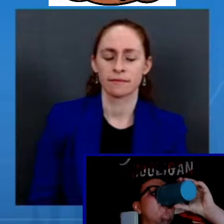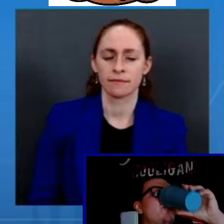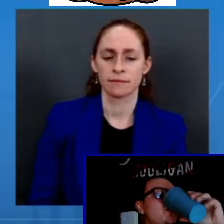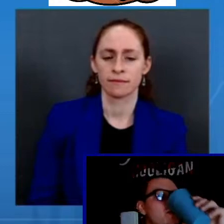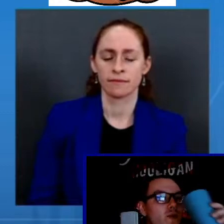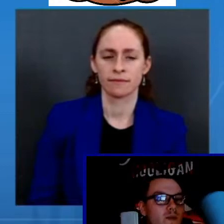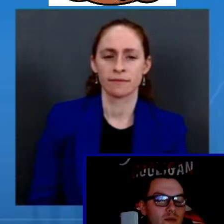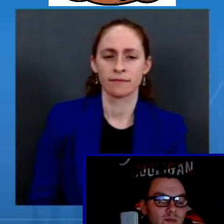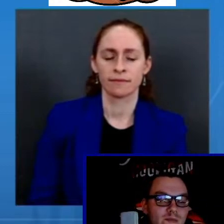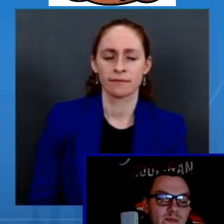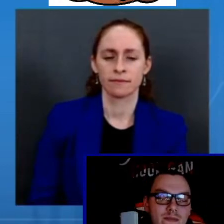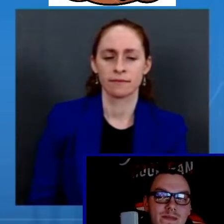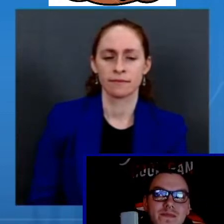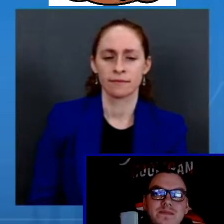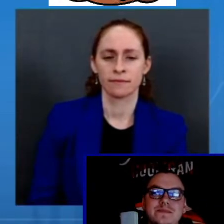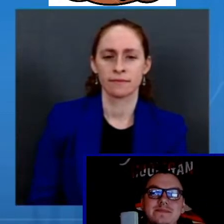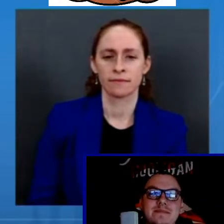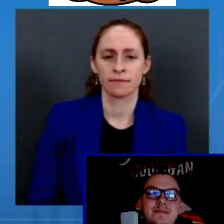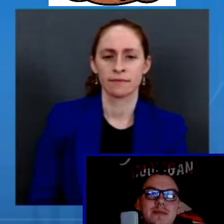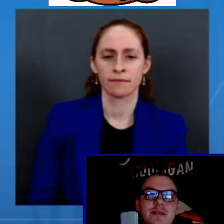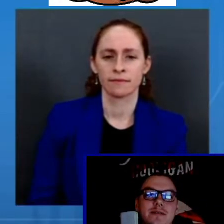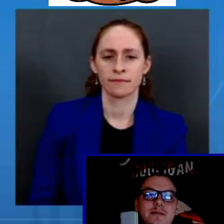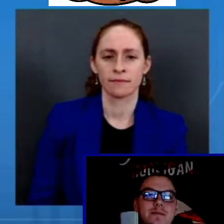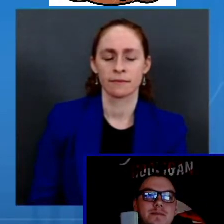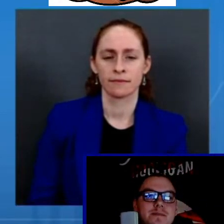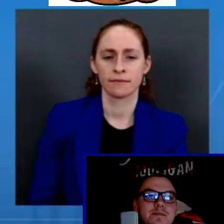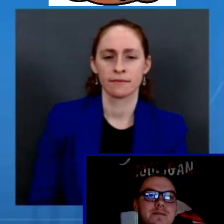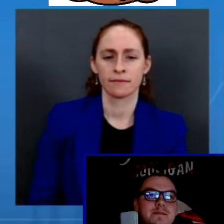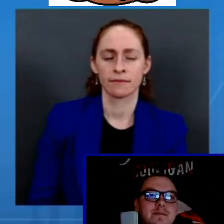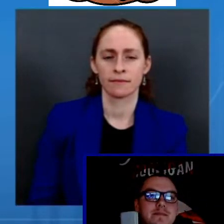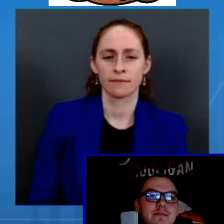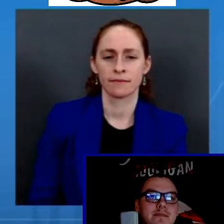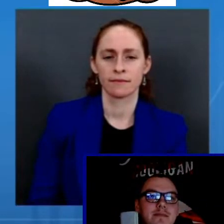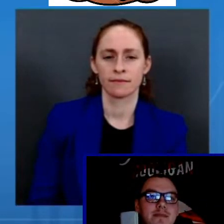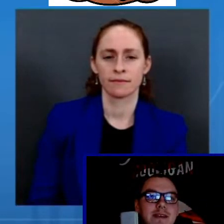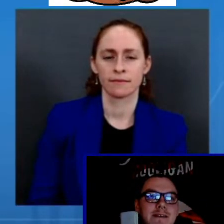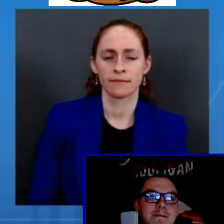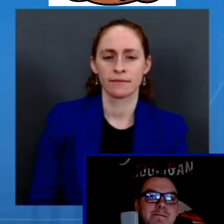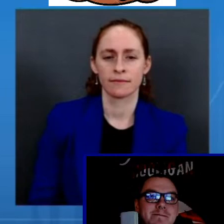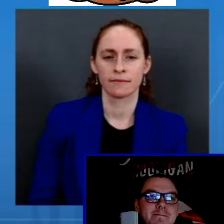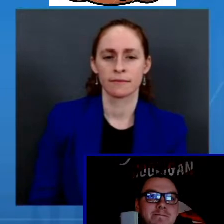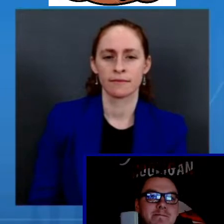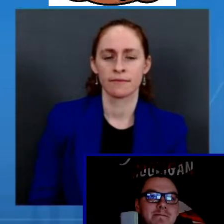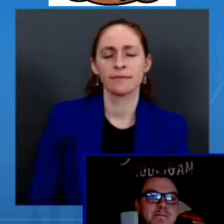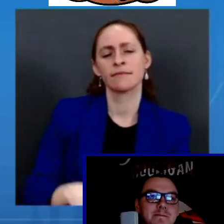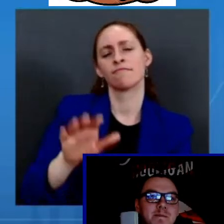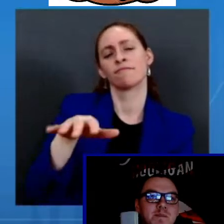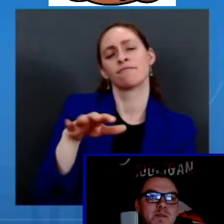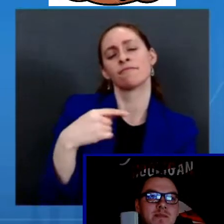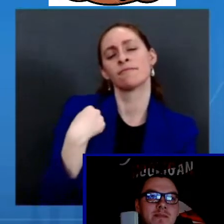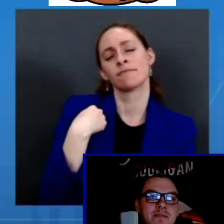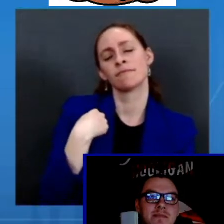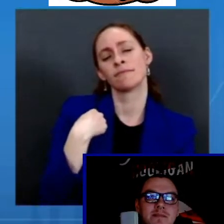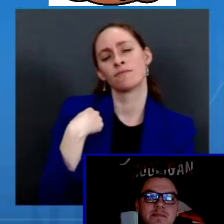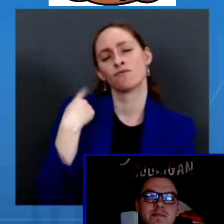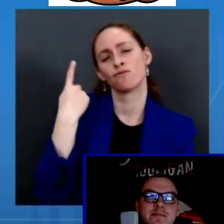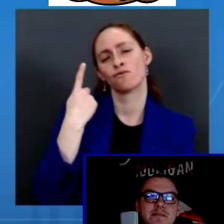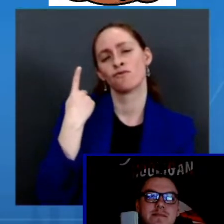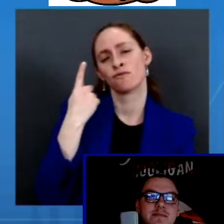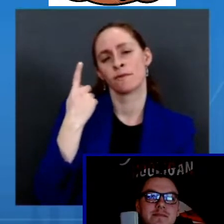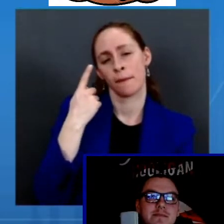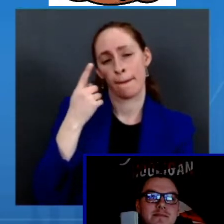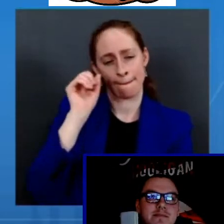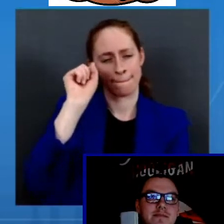Well, thanks. Going back to the Pfizer, I wonder if you can walk through how patients should try to get this